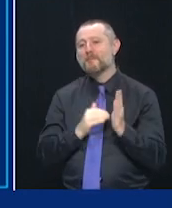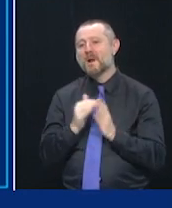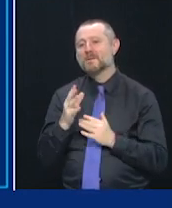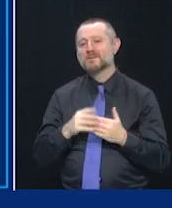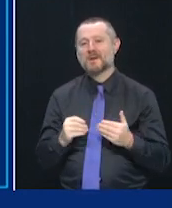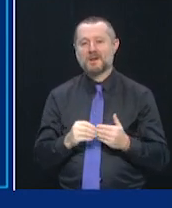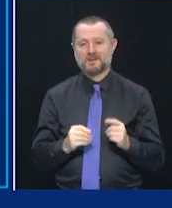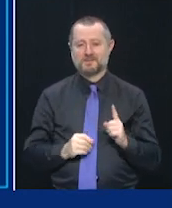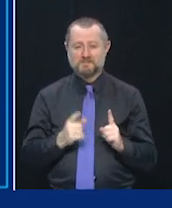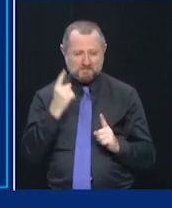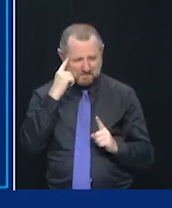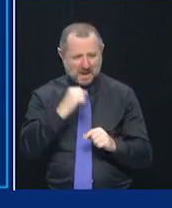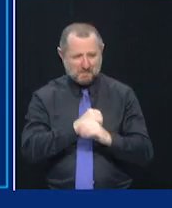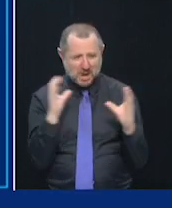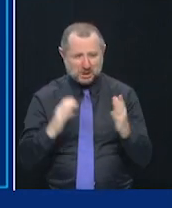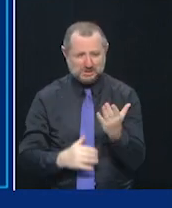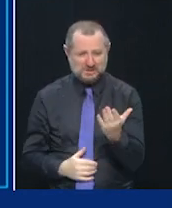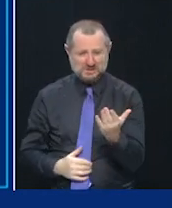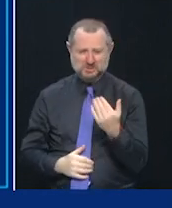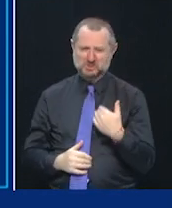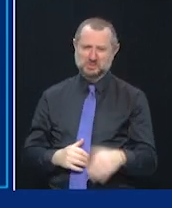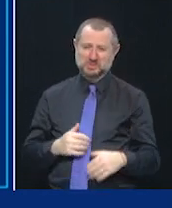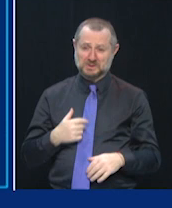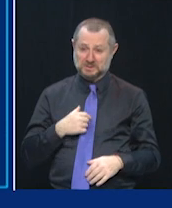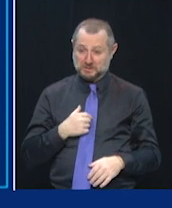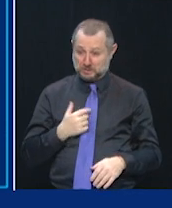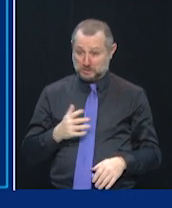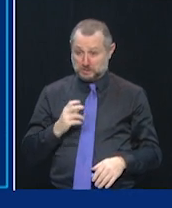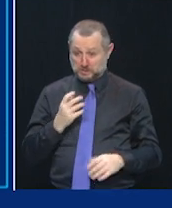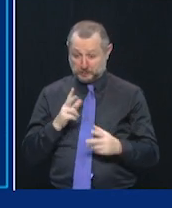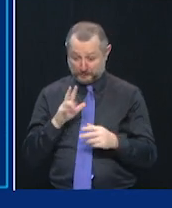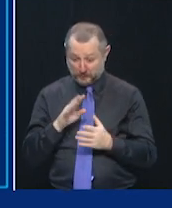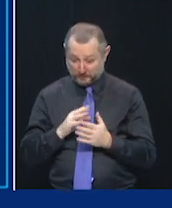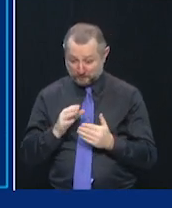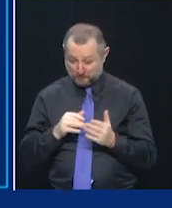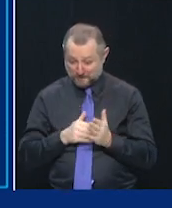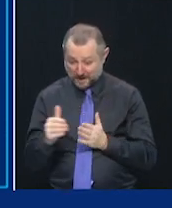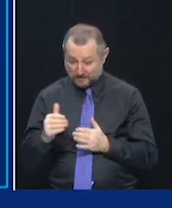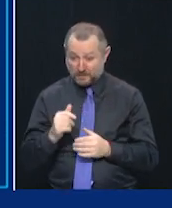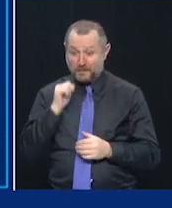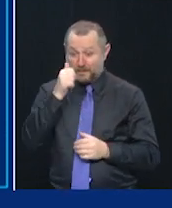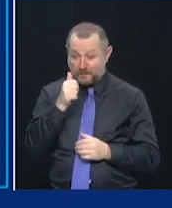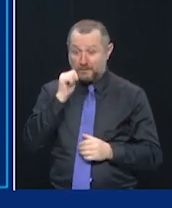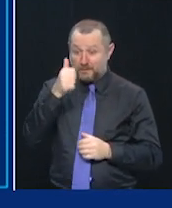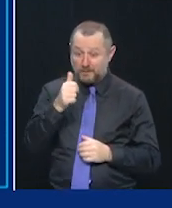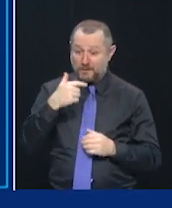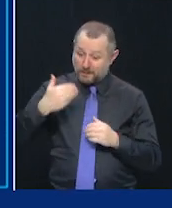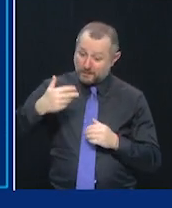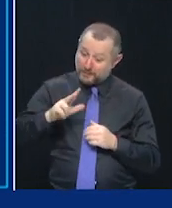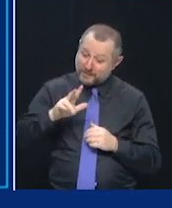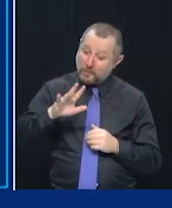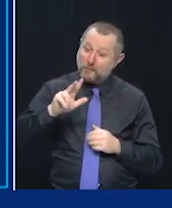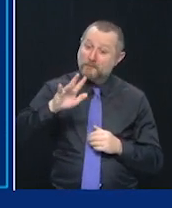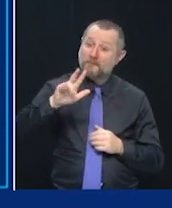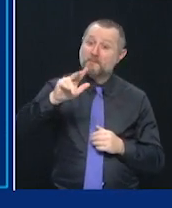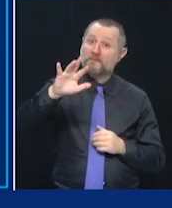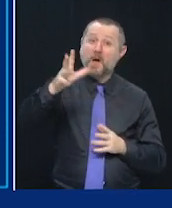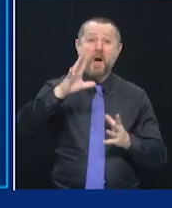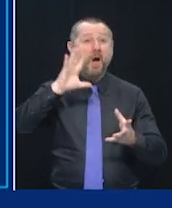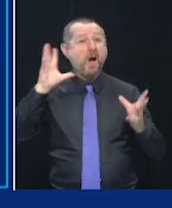repealed is another $34 million that is taken from the taxpayers of this state. Think about